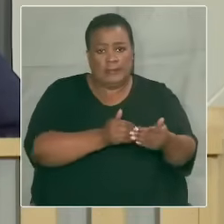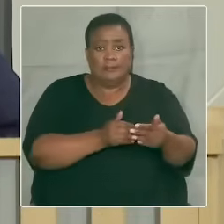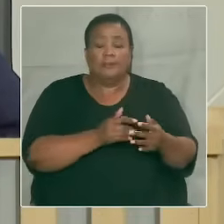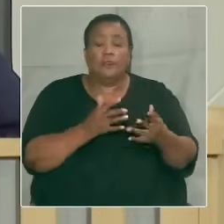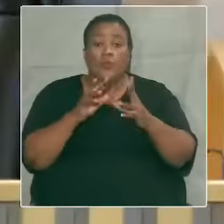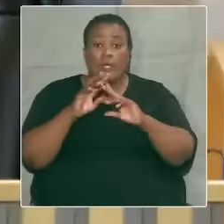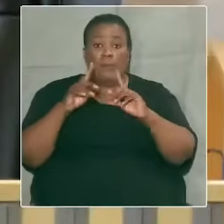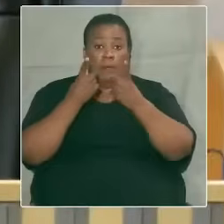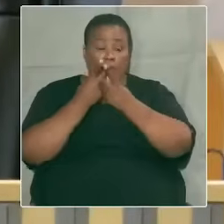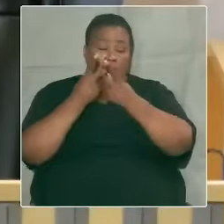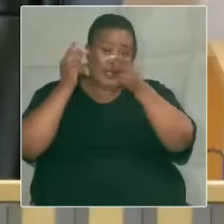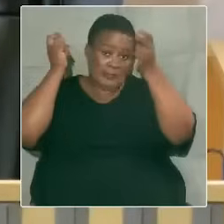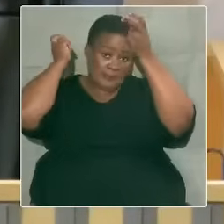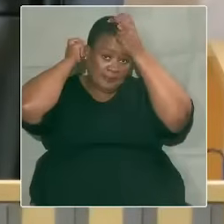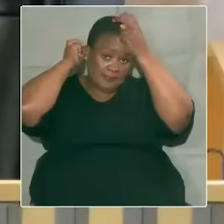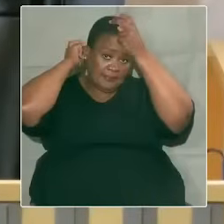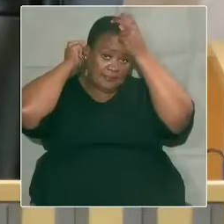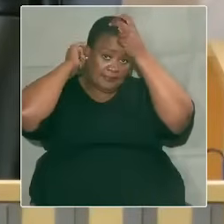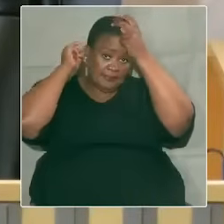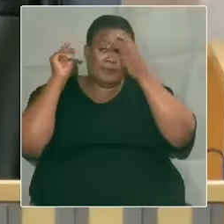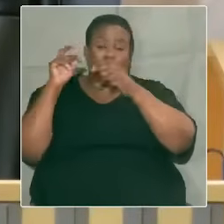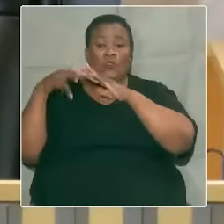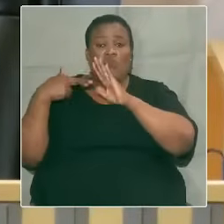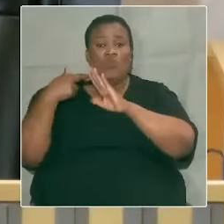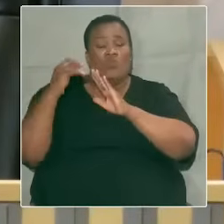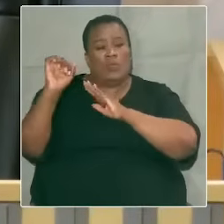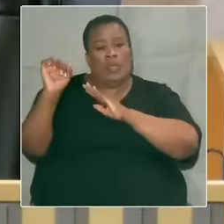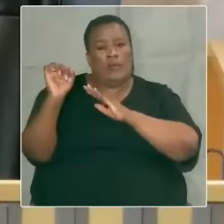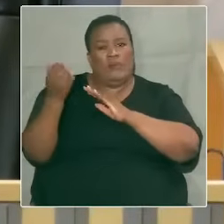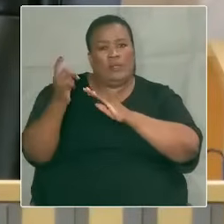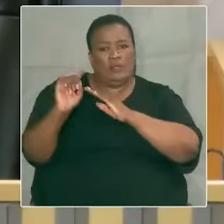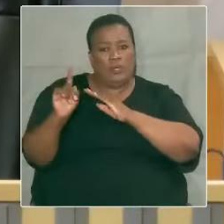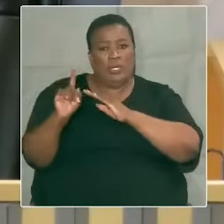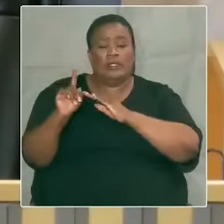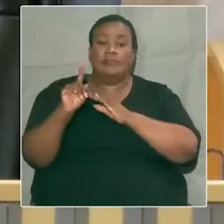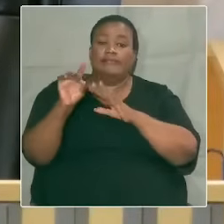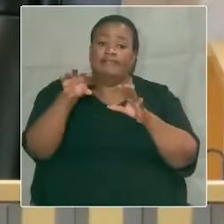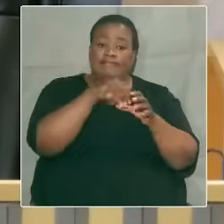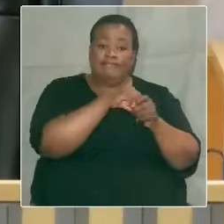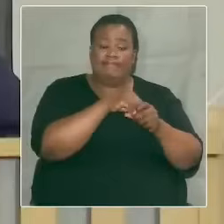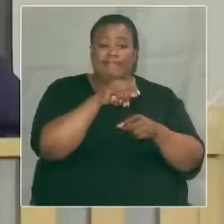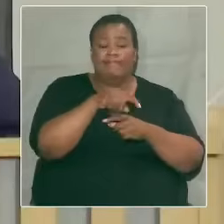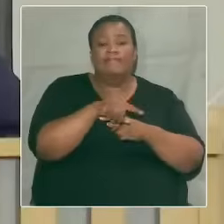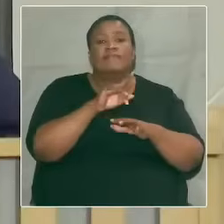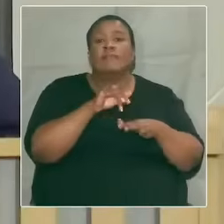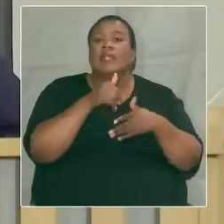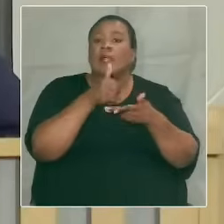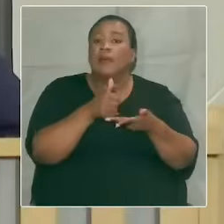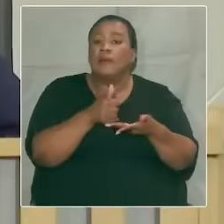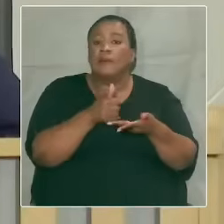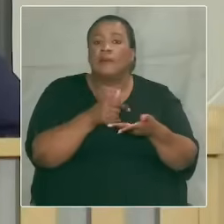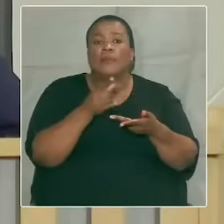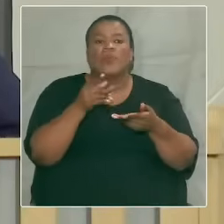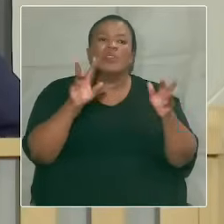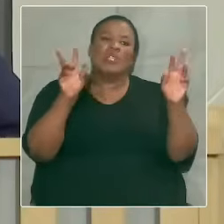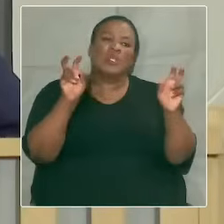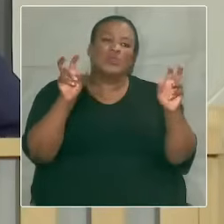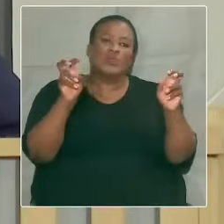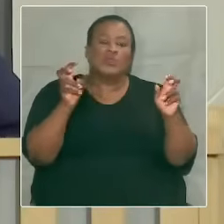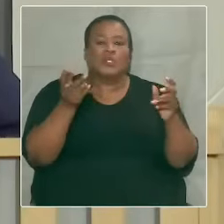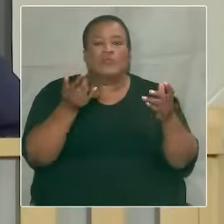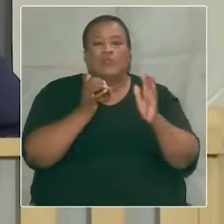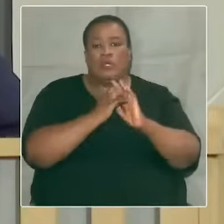Services contributed to the PKTT by assisting with matters such as